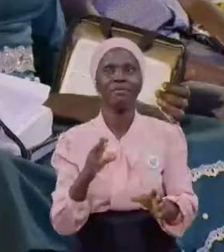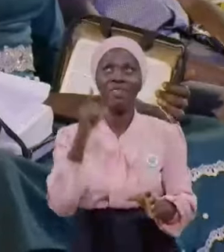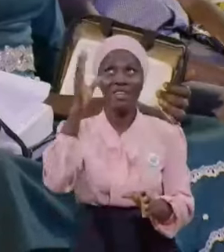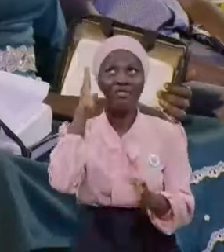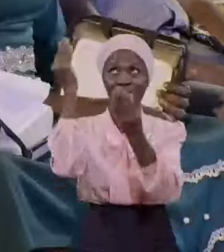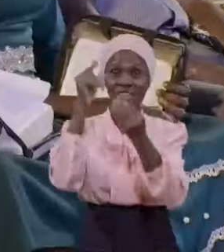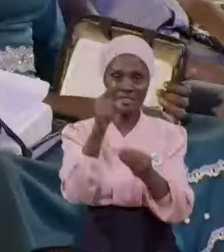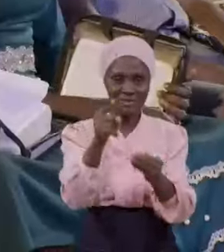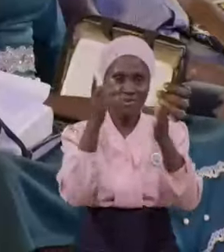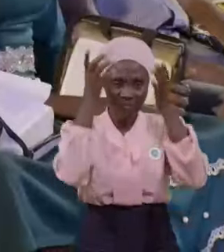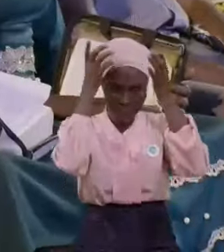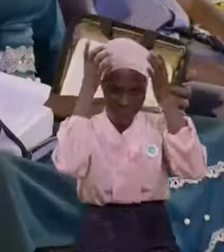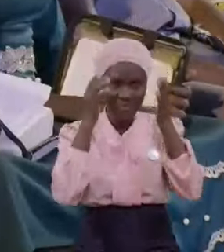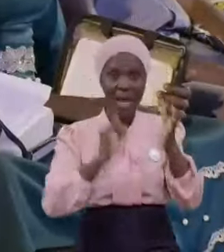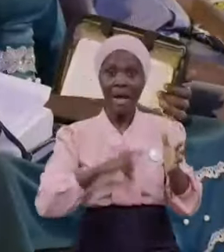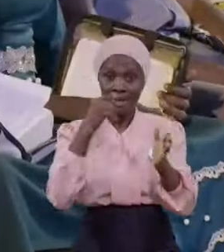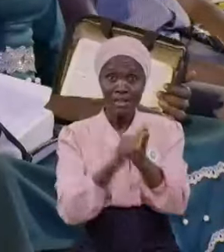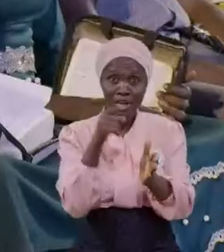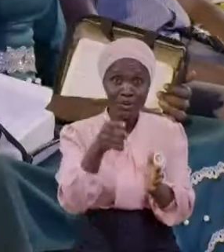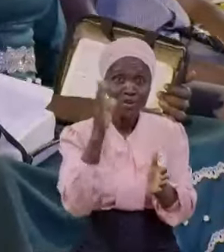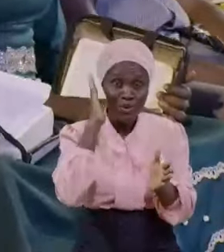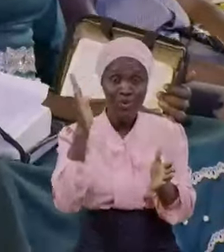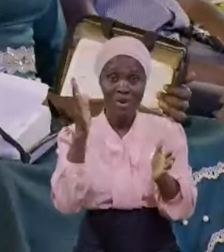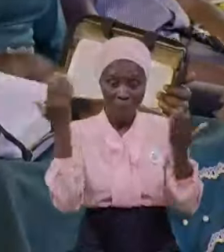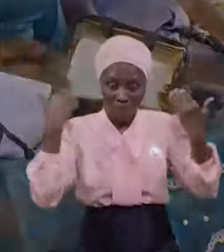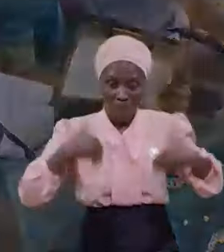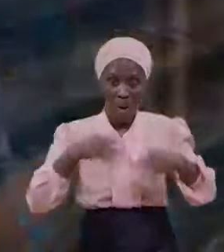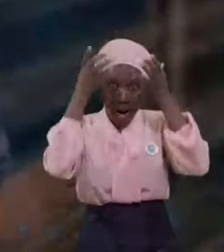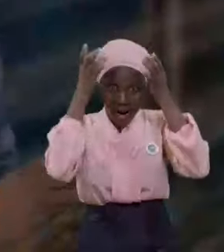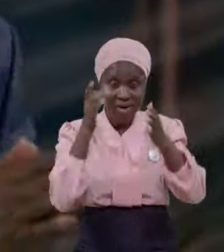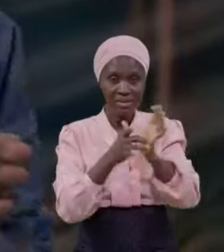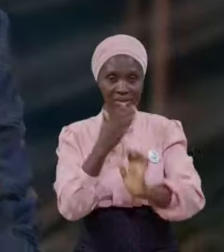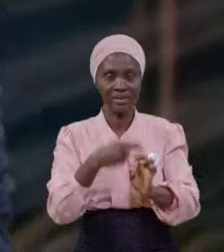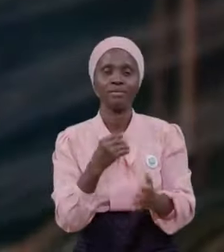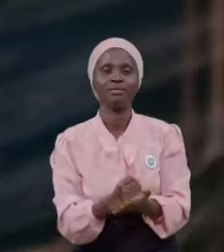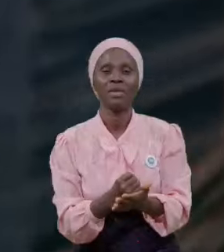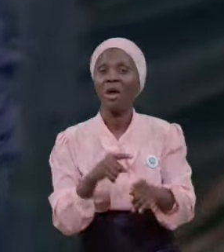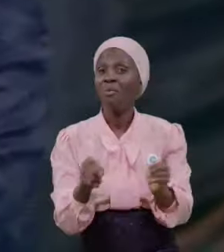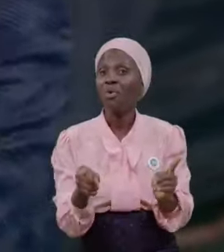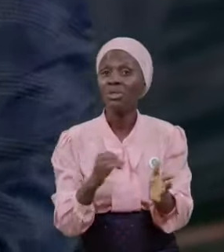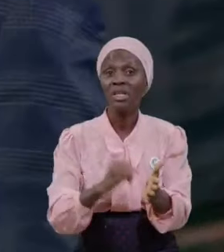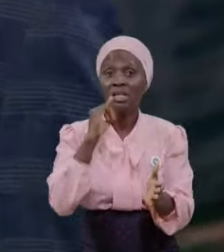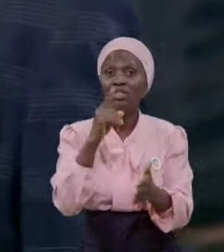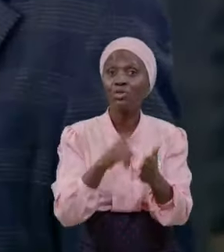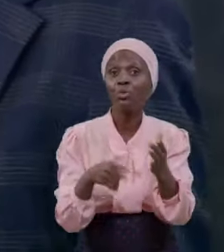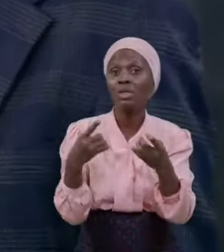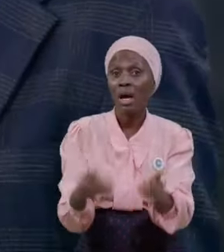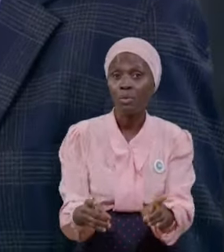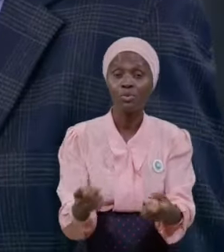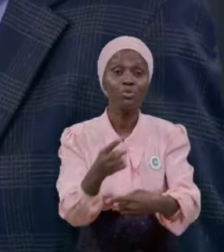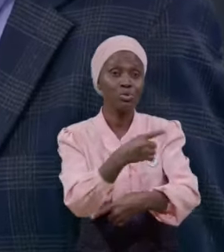Amen. But it is what happens this day that determines what you